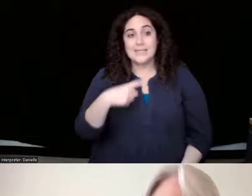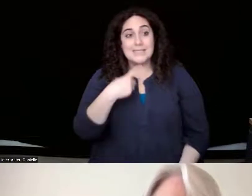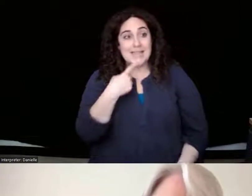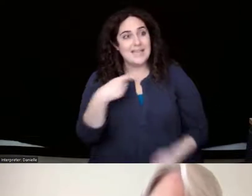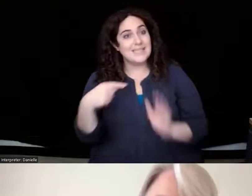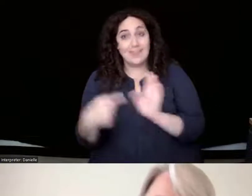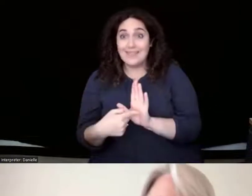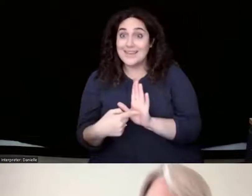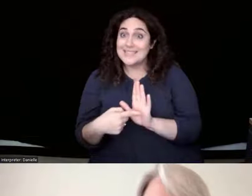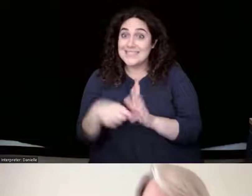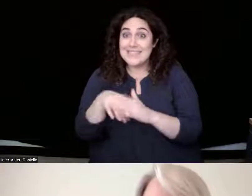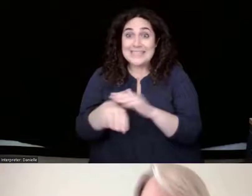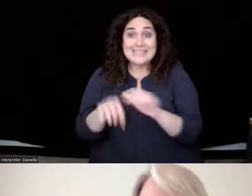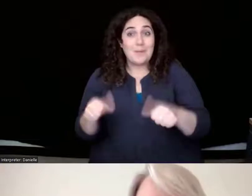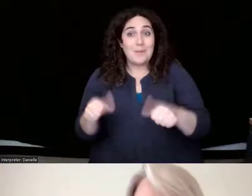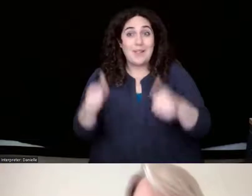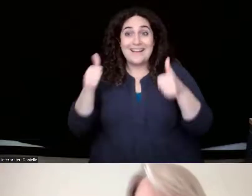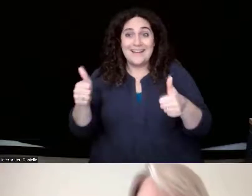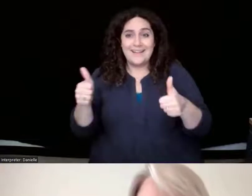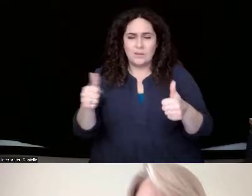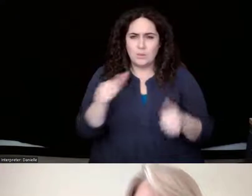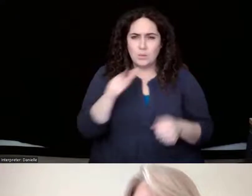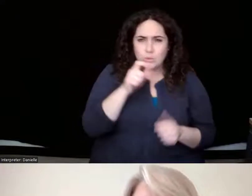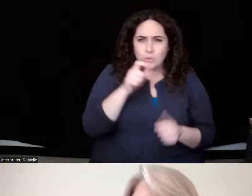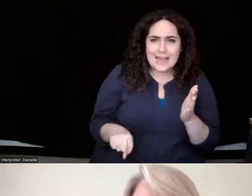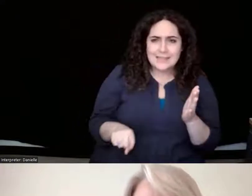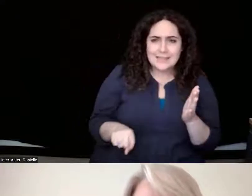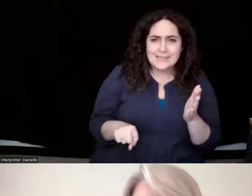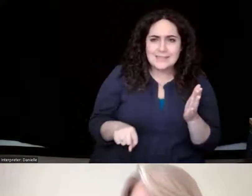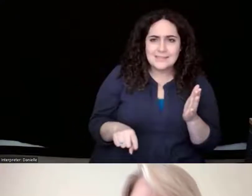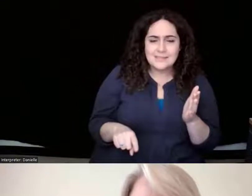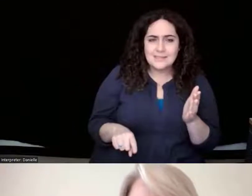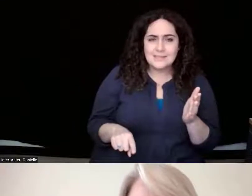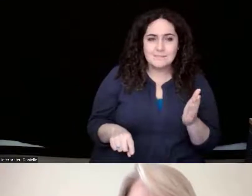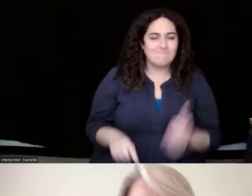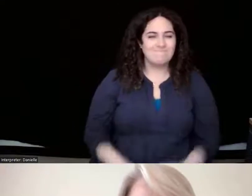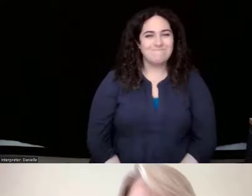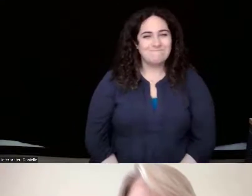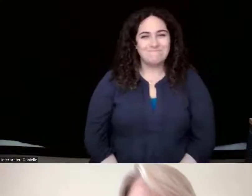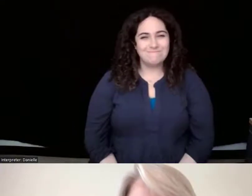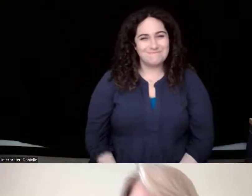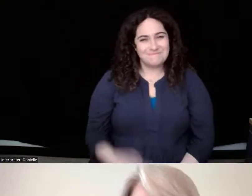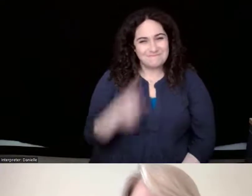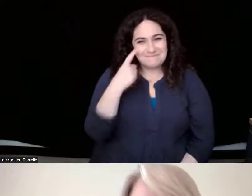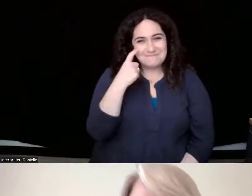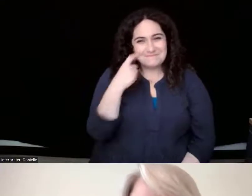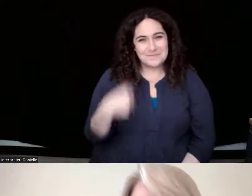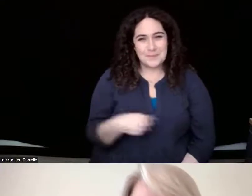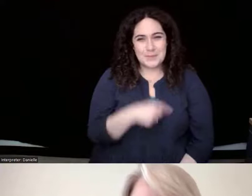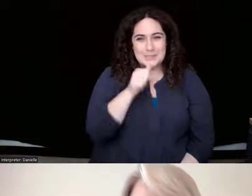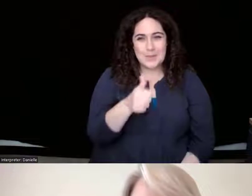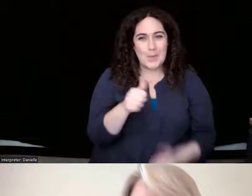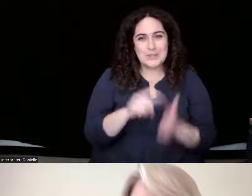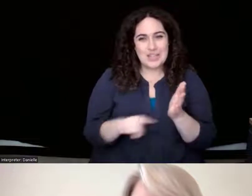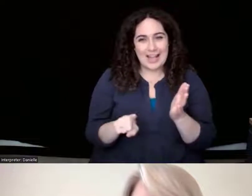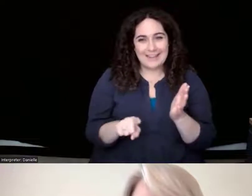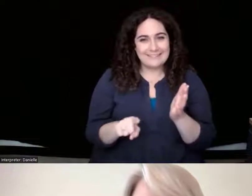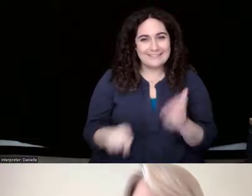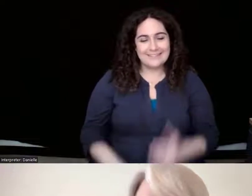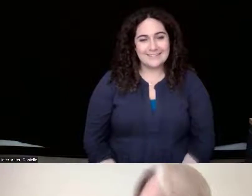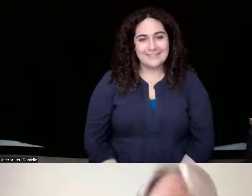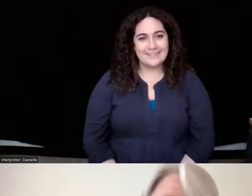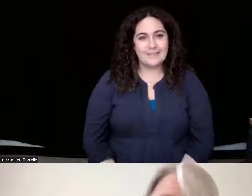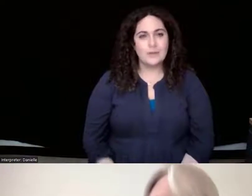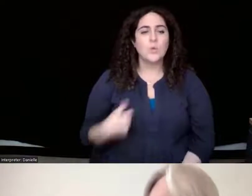it's true? I suspect we don't go check in most cases on most of the clauses that we